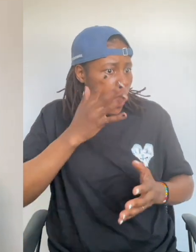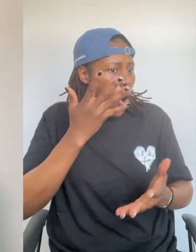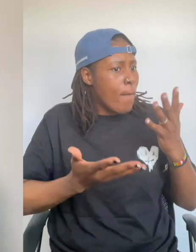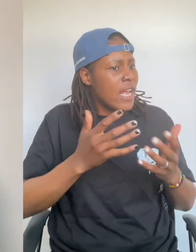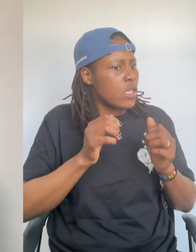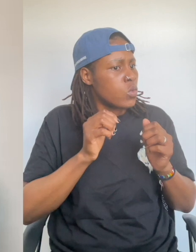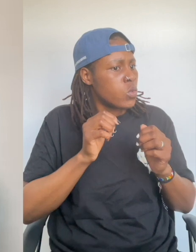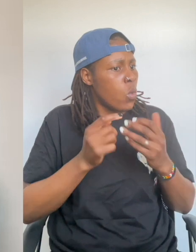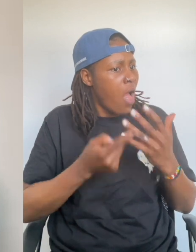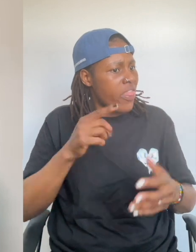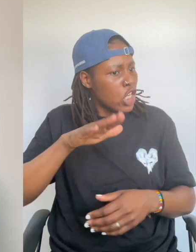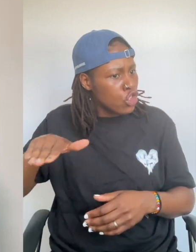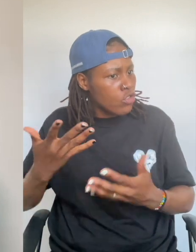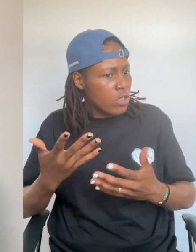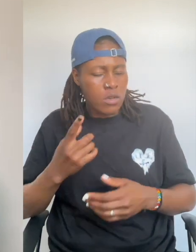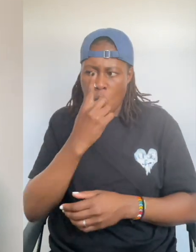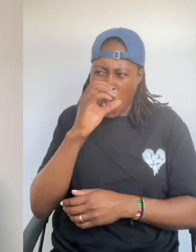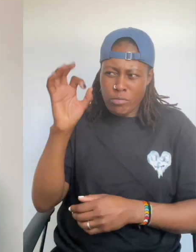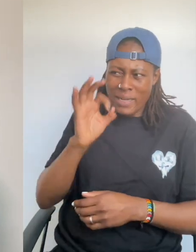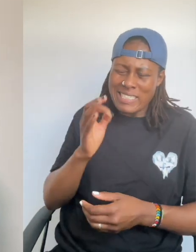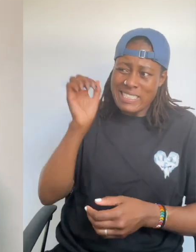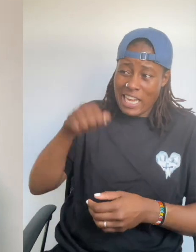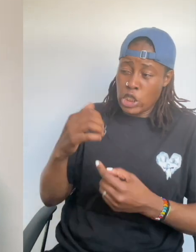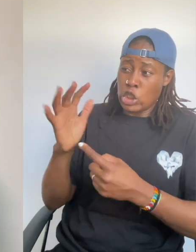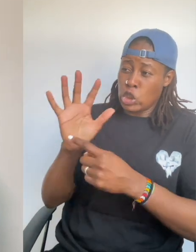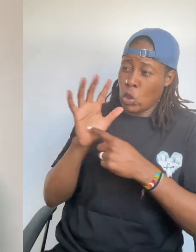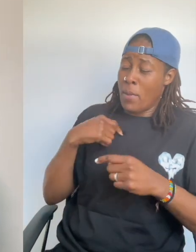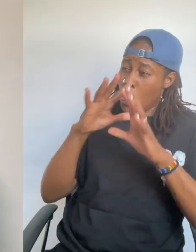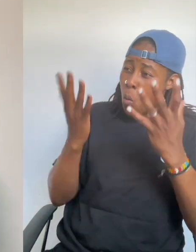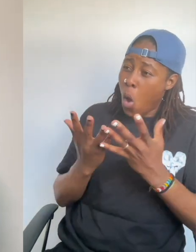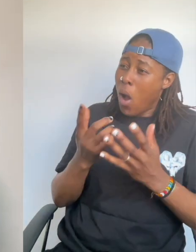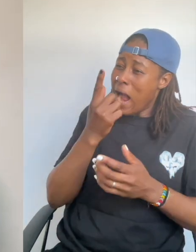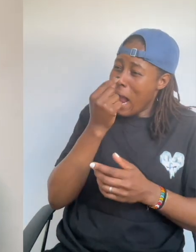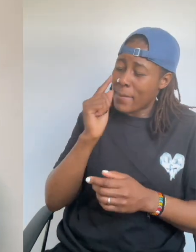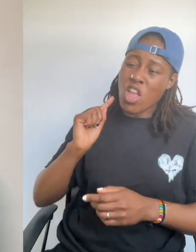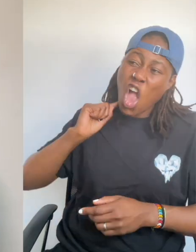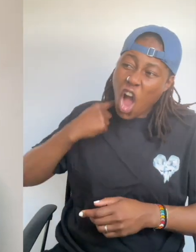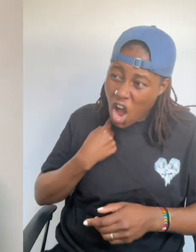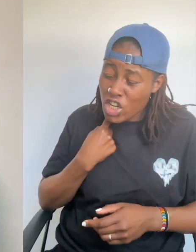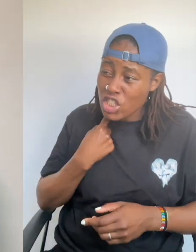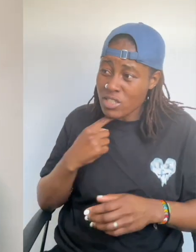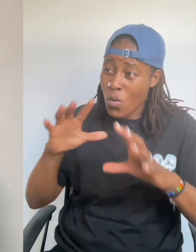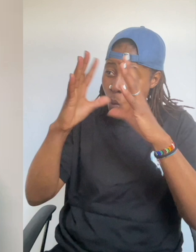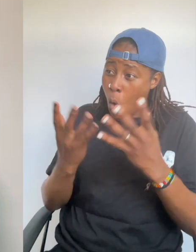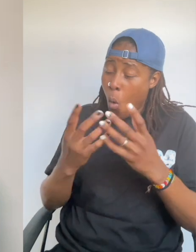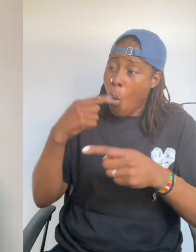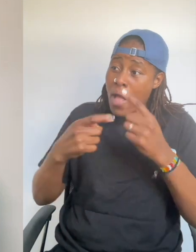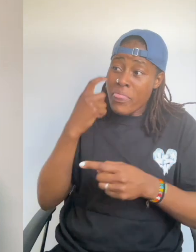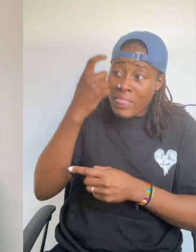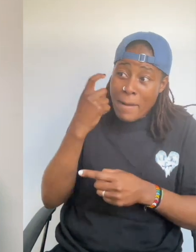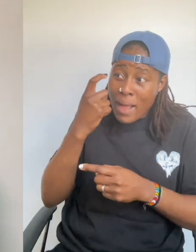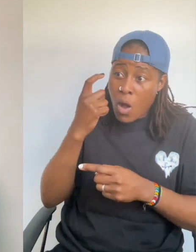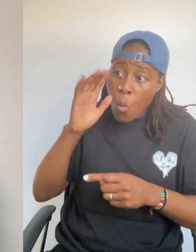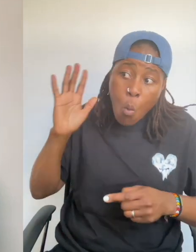Yeah, 100%. It just like showed me that the world can sometimes be harsh. The world isn't always considerate